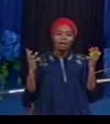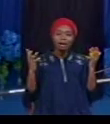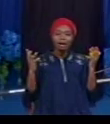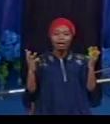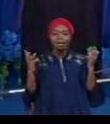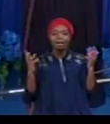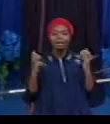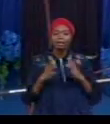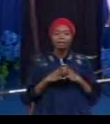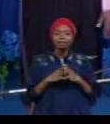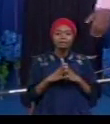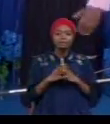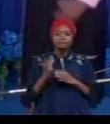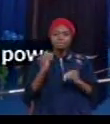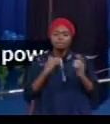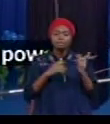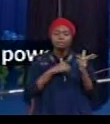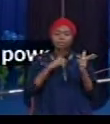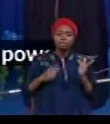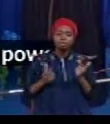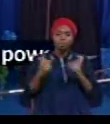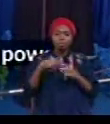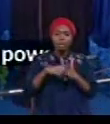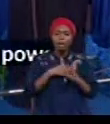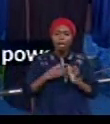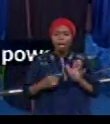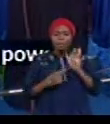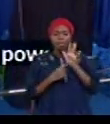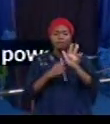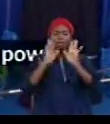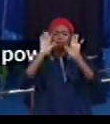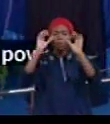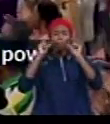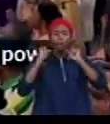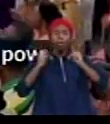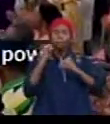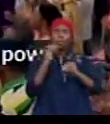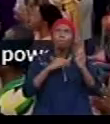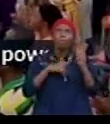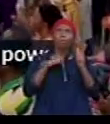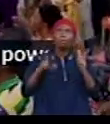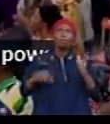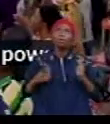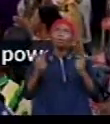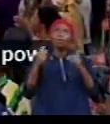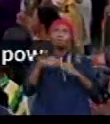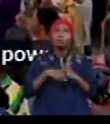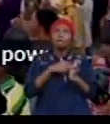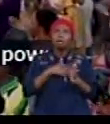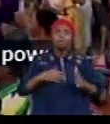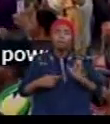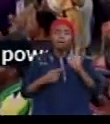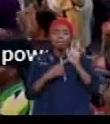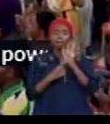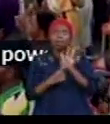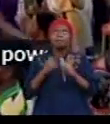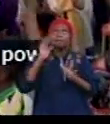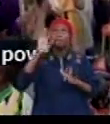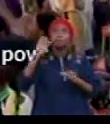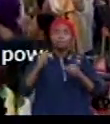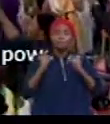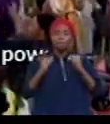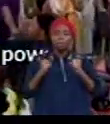hallelujah. Oh Lord, come down and manifest your power. Oh Lord, come down and manifest